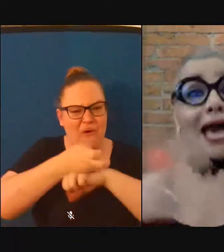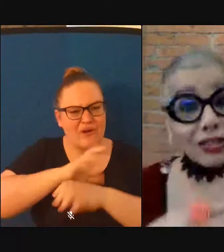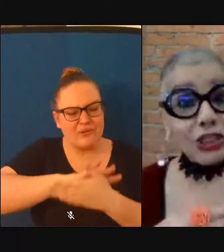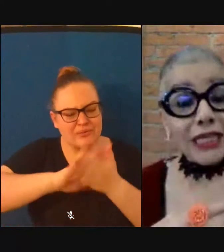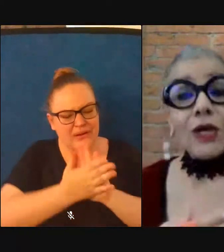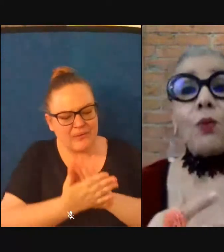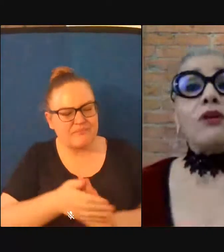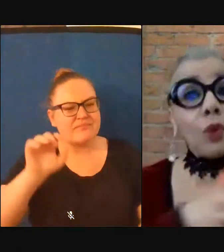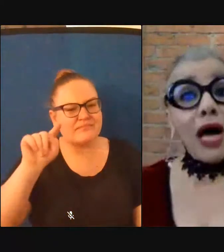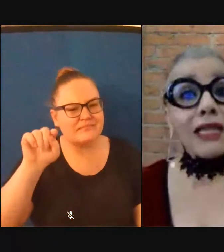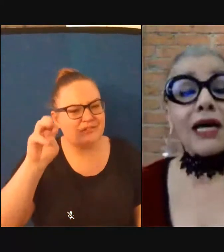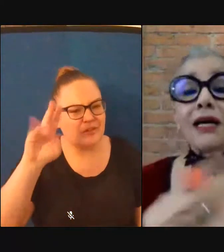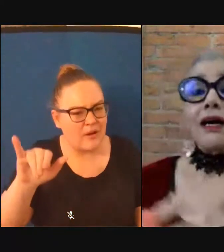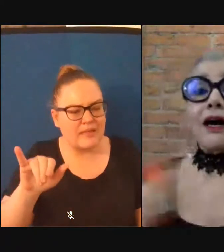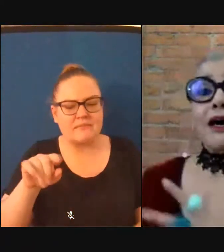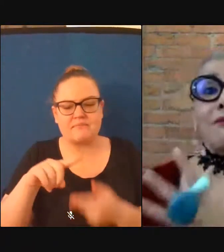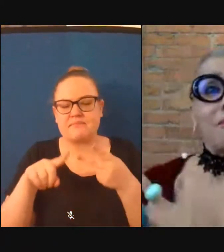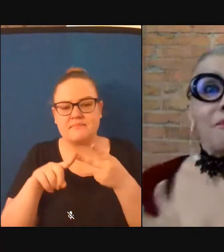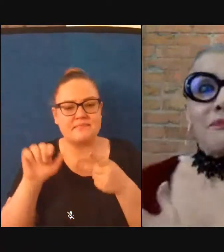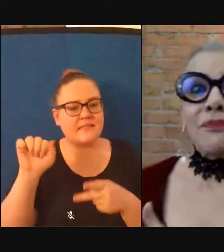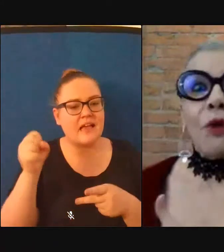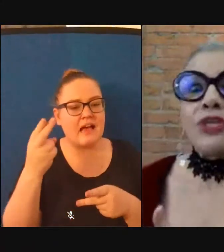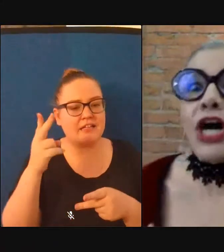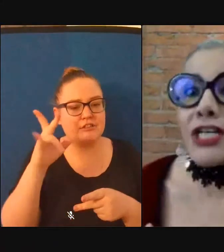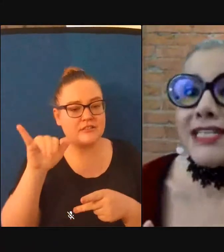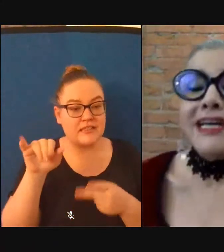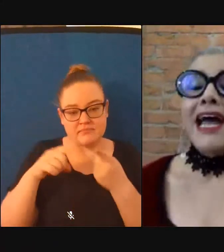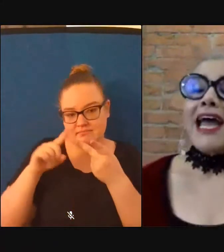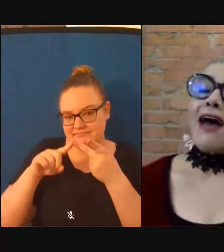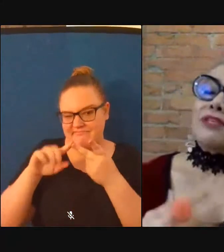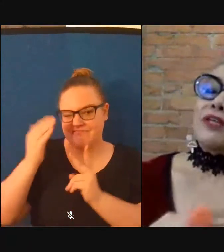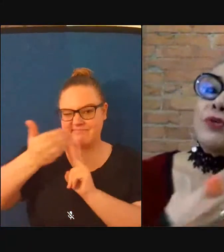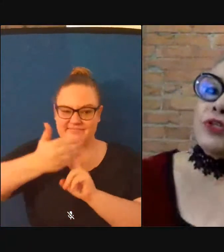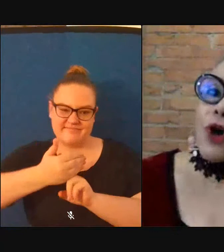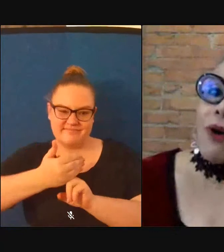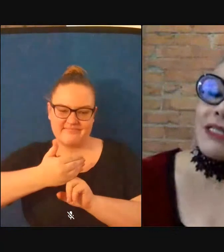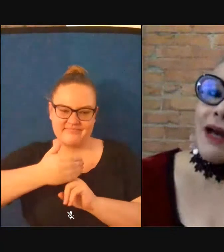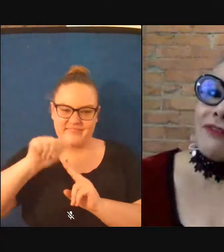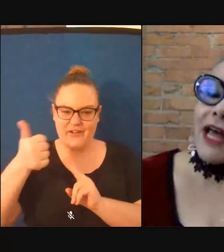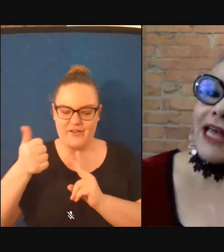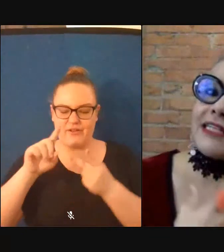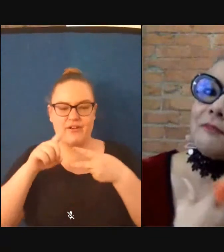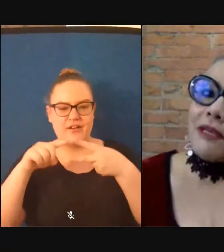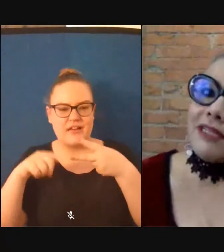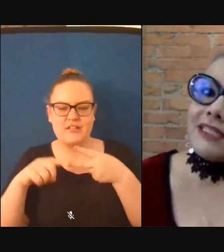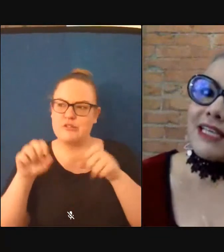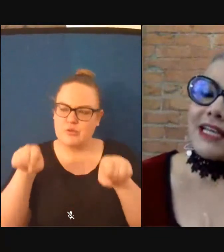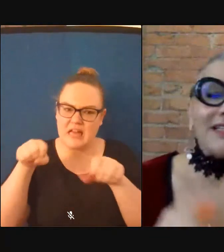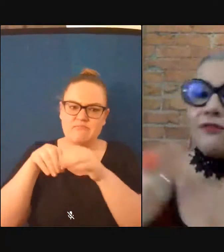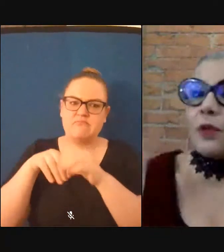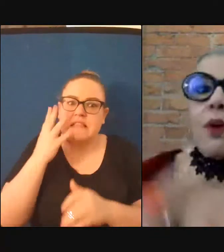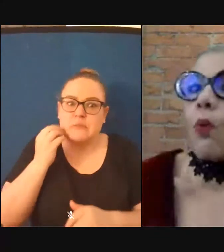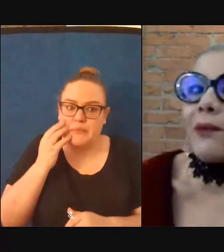become Ashley, one of your other nom de guerres, so that you could go undercover and experience